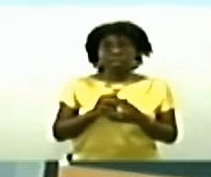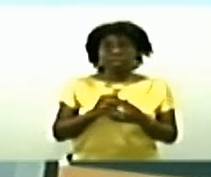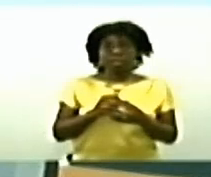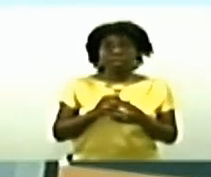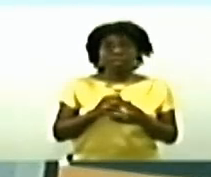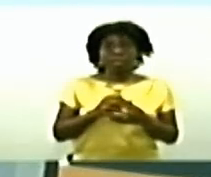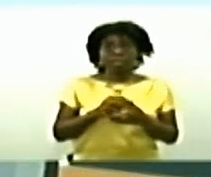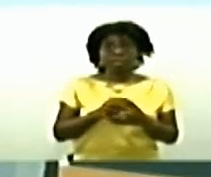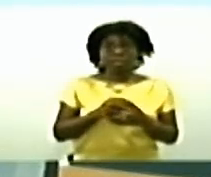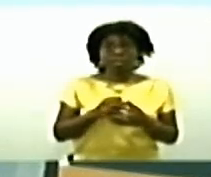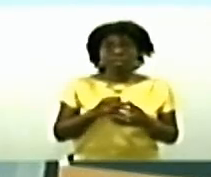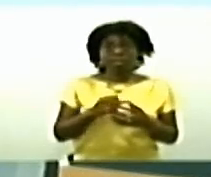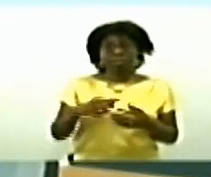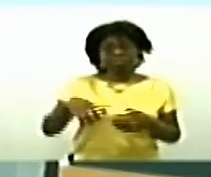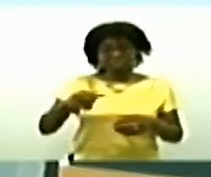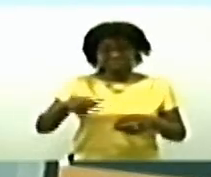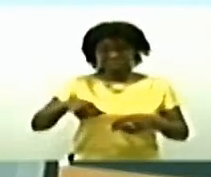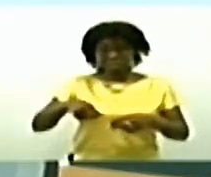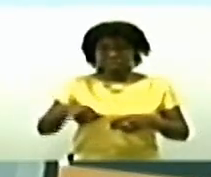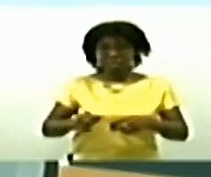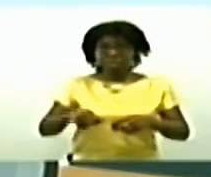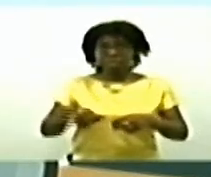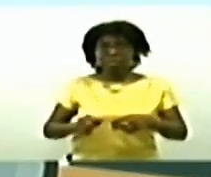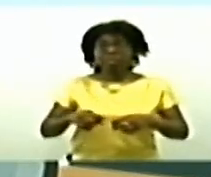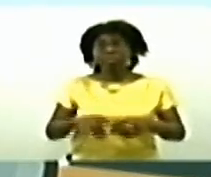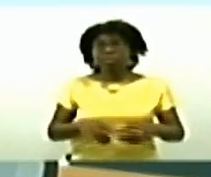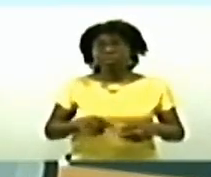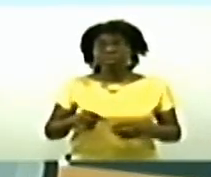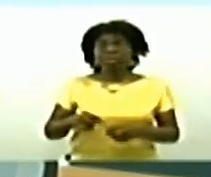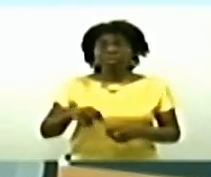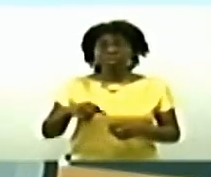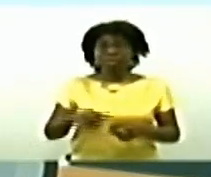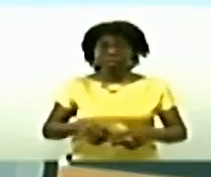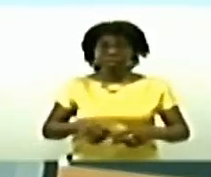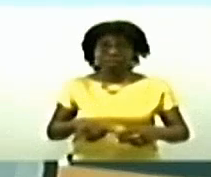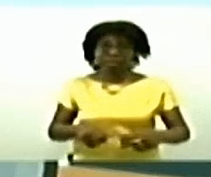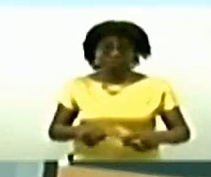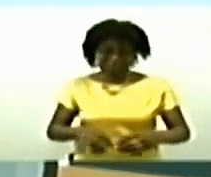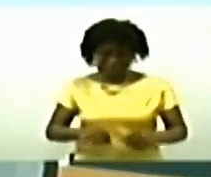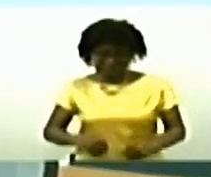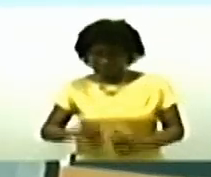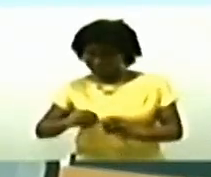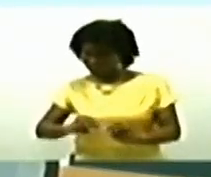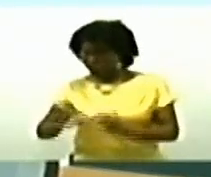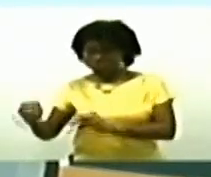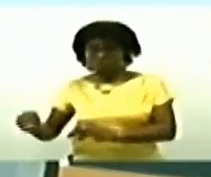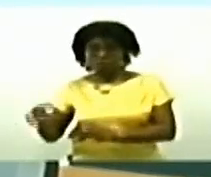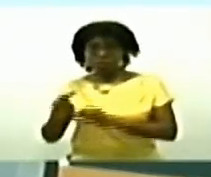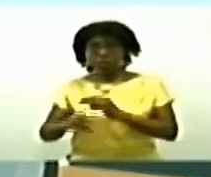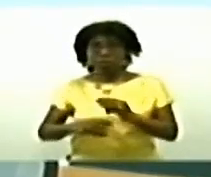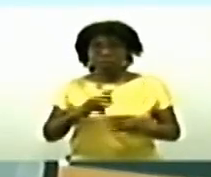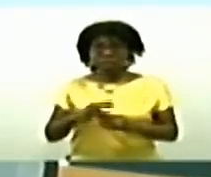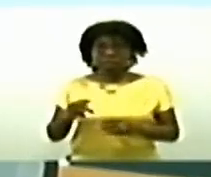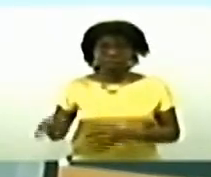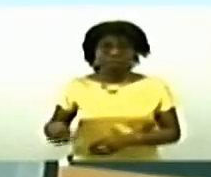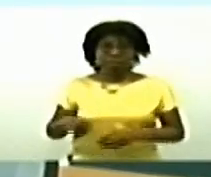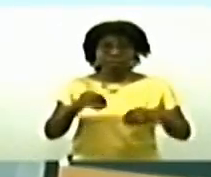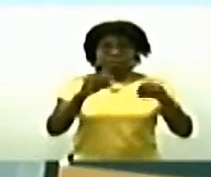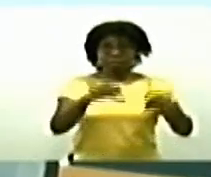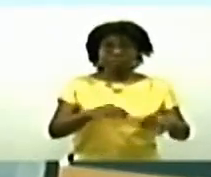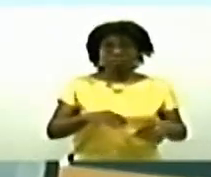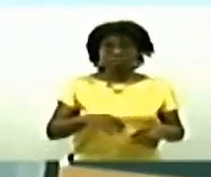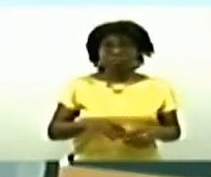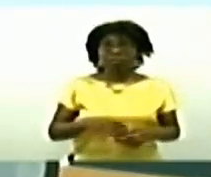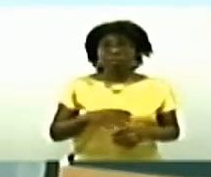wrench and his jack and the lights and so forth. And he removed the wheel, put in a new one, and he moved away. Really and truly, this is an offense. If a vehicle